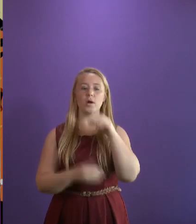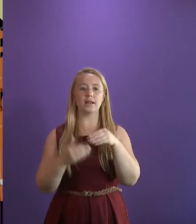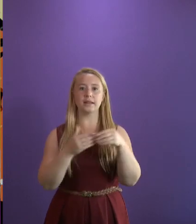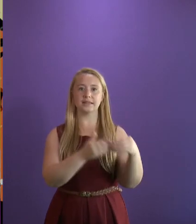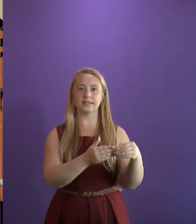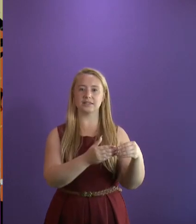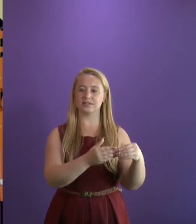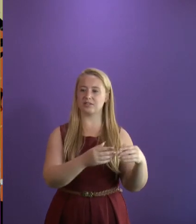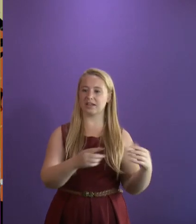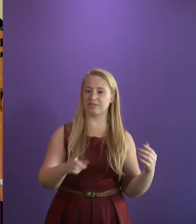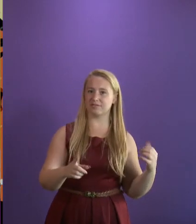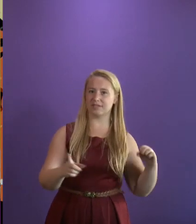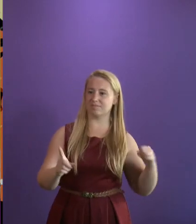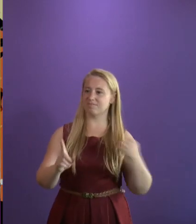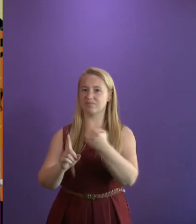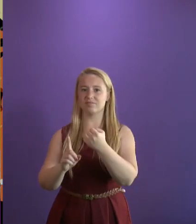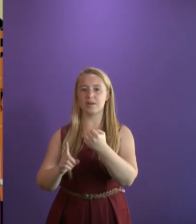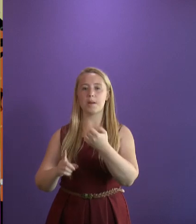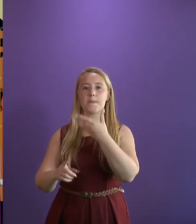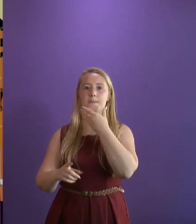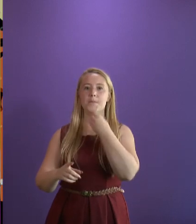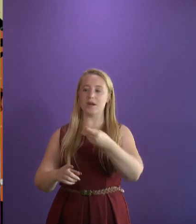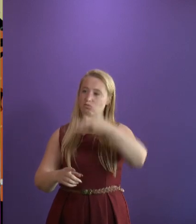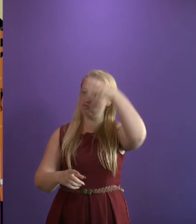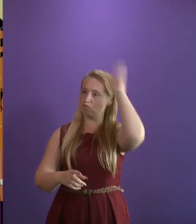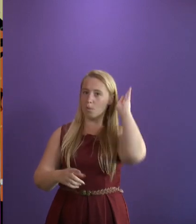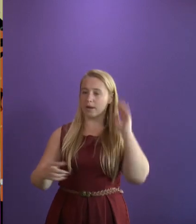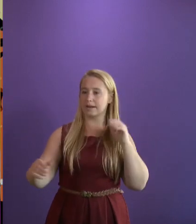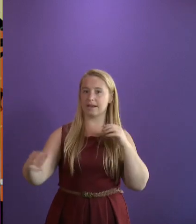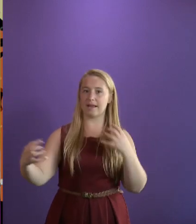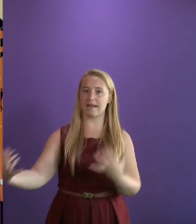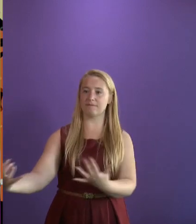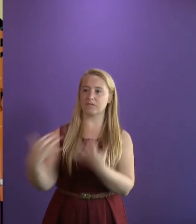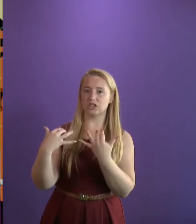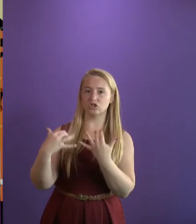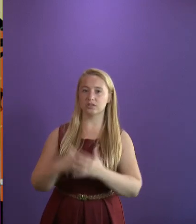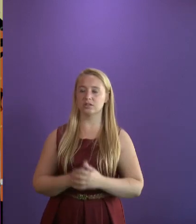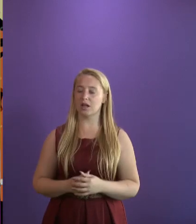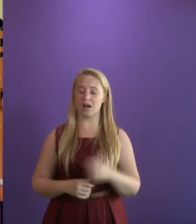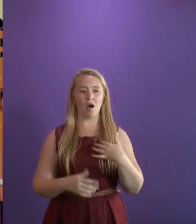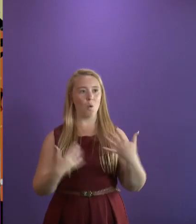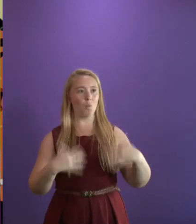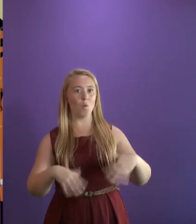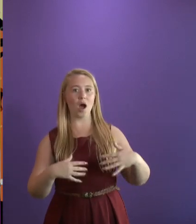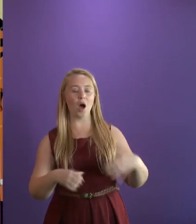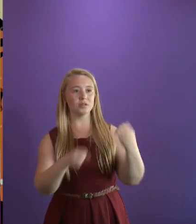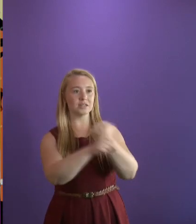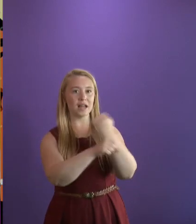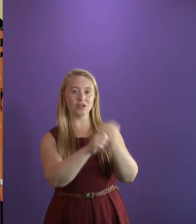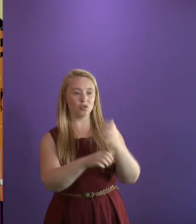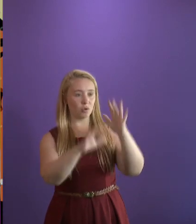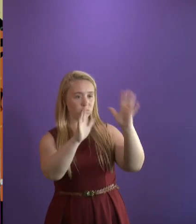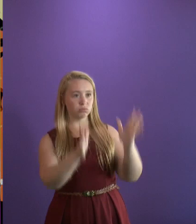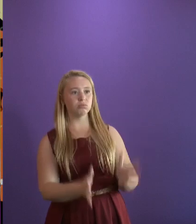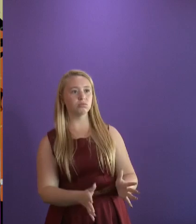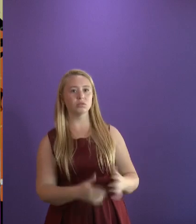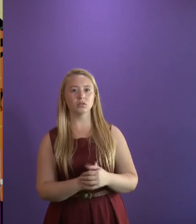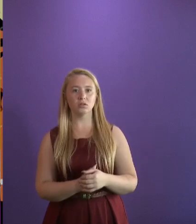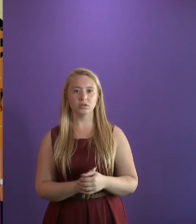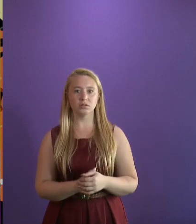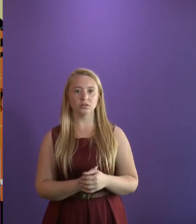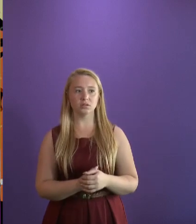against the Roman invasion in AD 51 or whenever. And I was struck by this statue. I shouldn't have been. Images like that in our